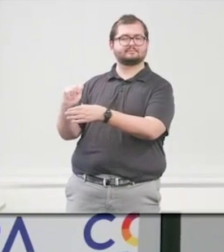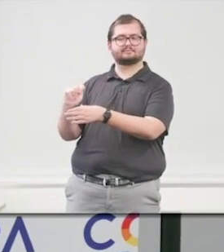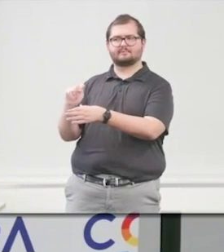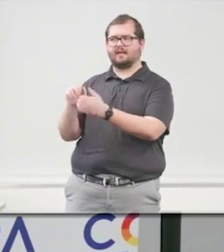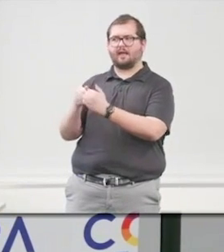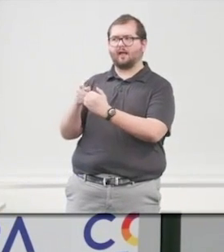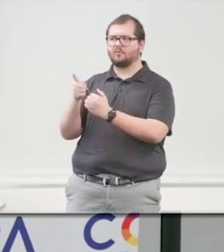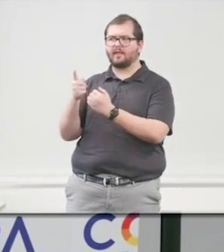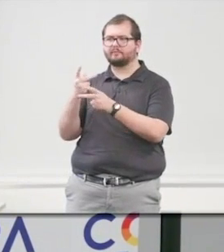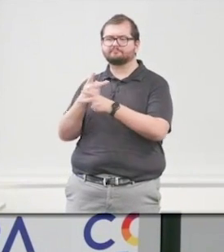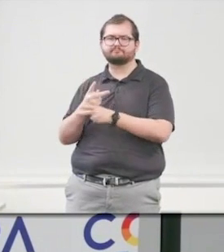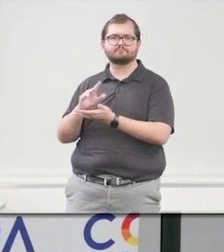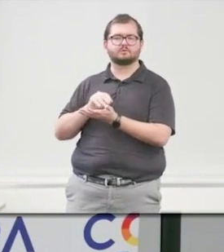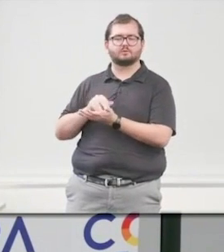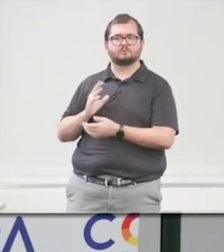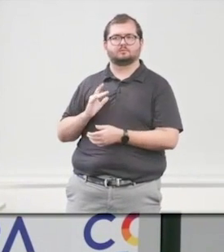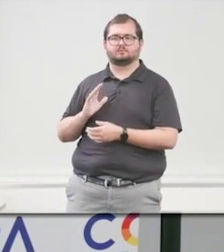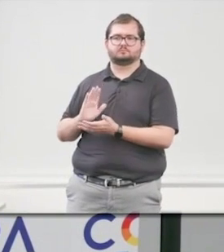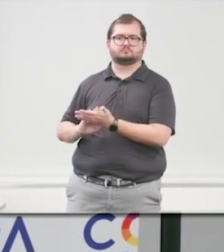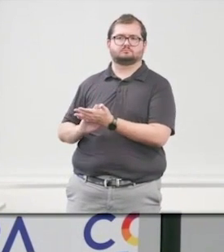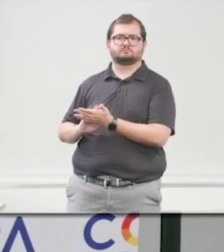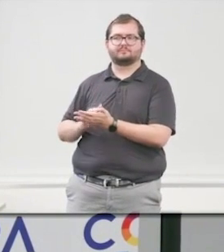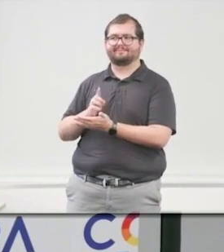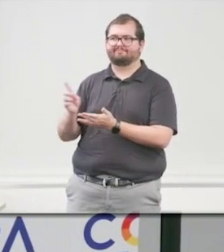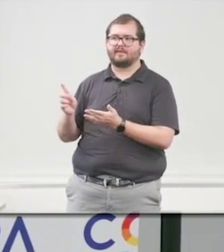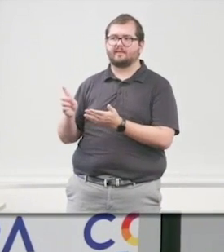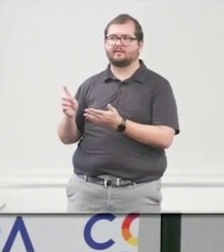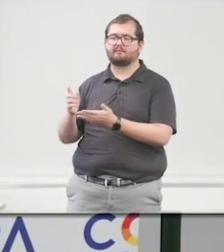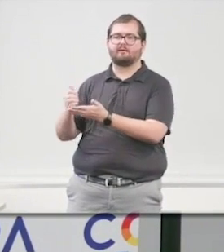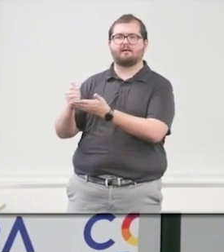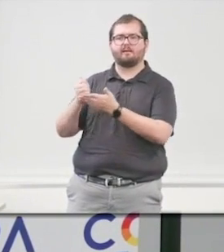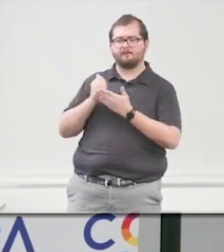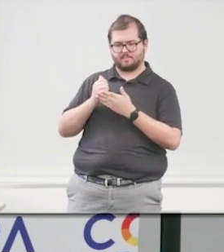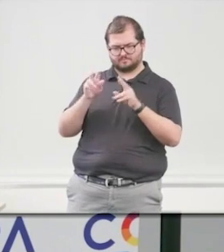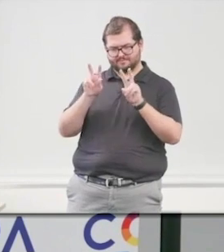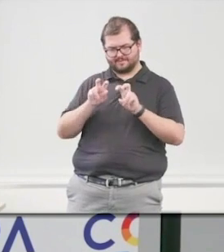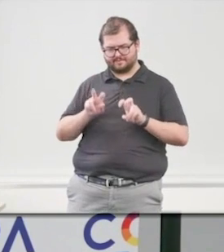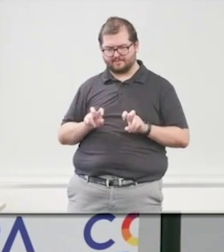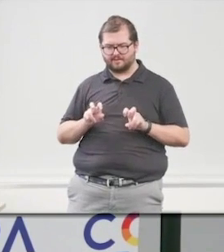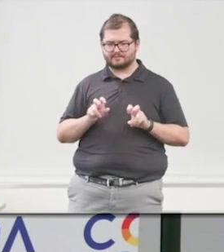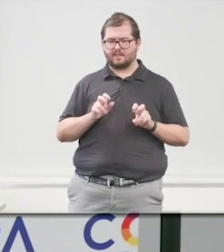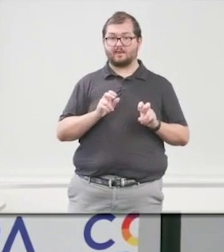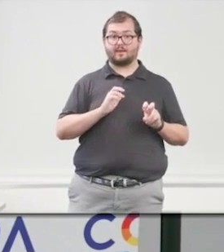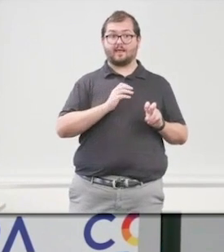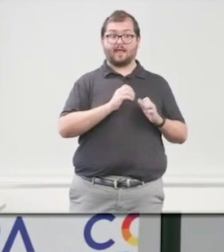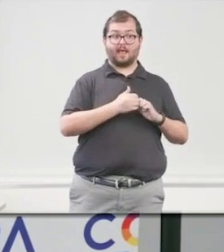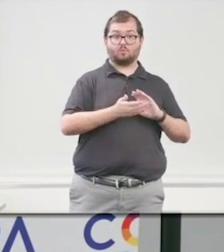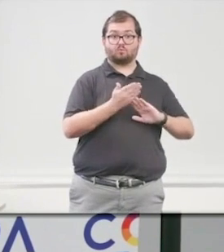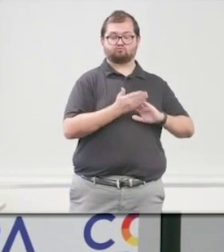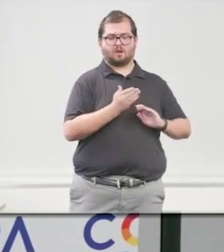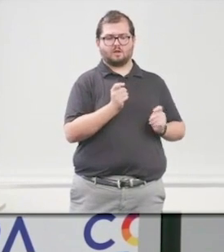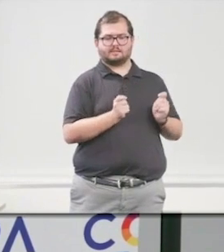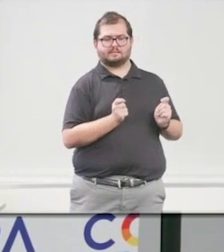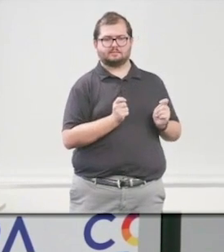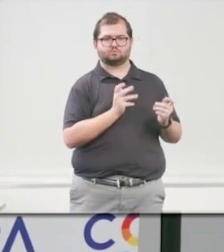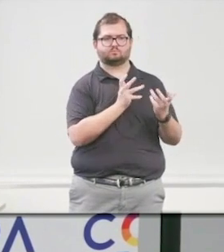some of that data for us and allowing us the opportunity to analyze and then just make some operational changes related to the work that we do. So